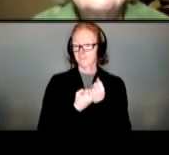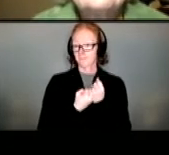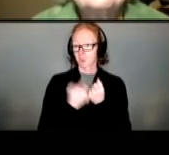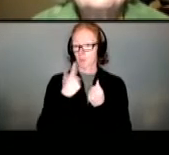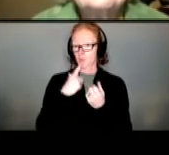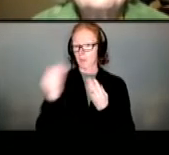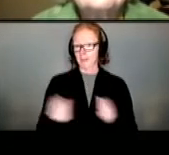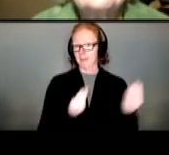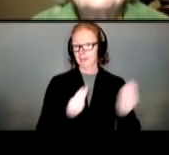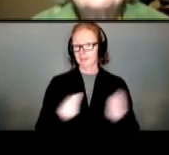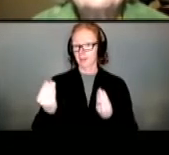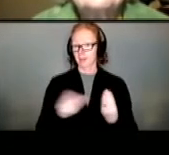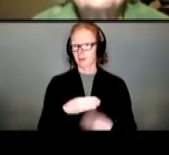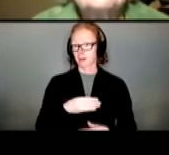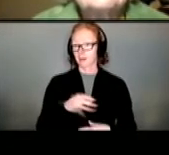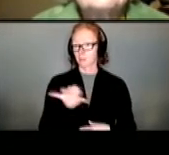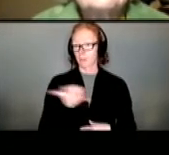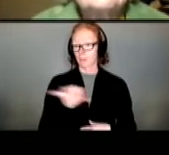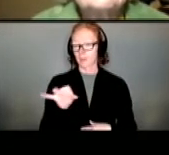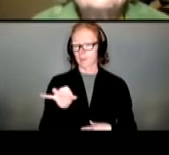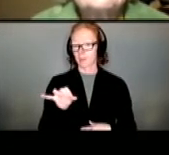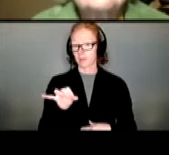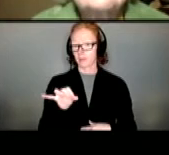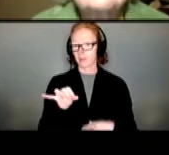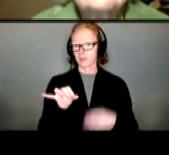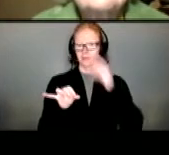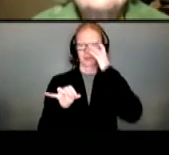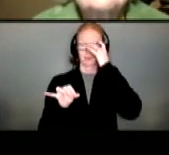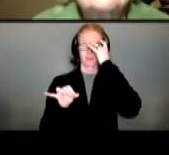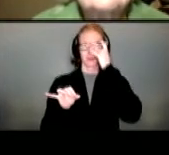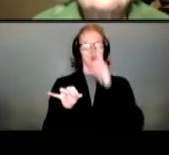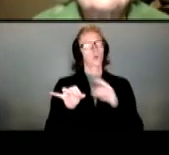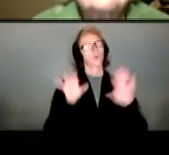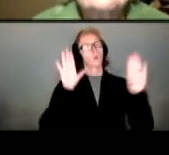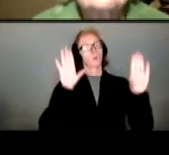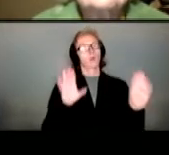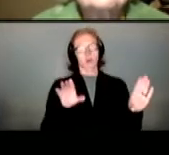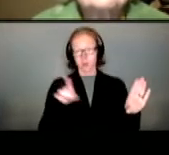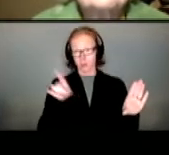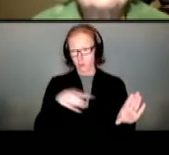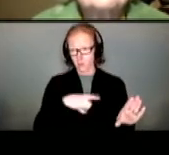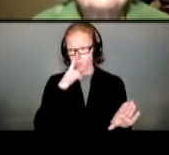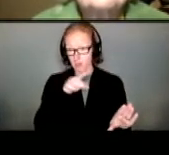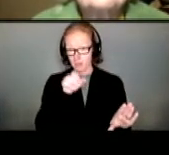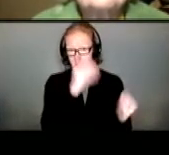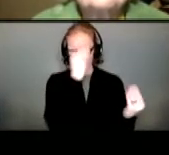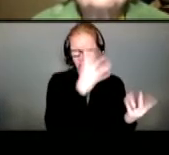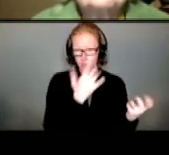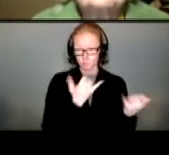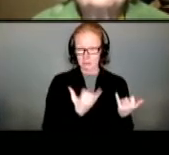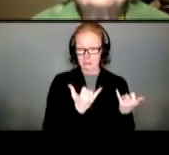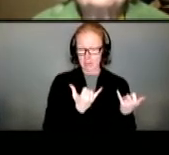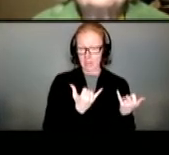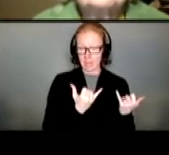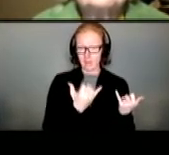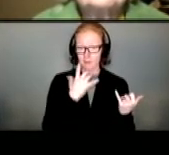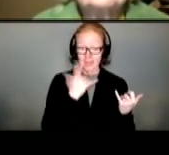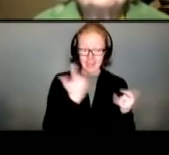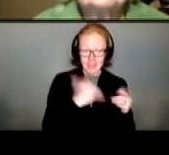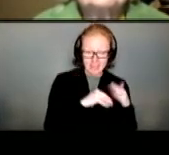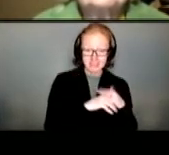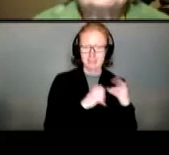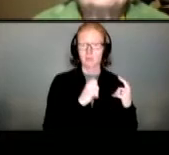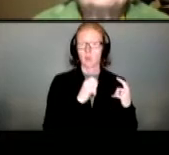as well, Robert, and it would really be helpful if you could take this information we're giving you forward, access our